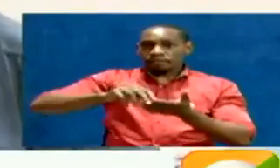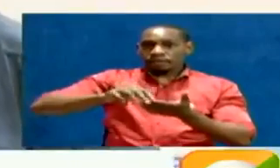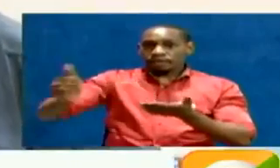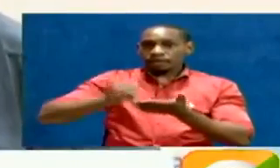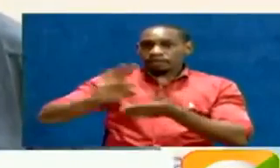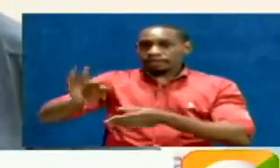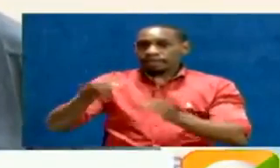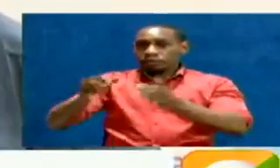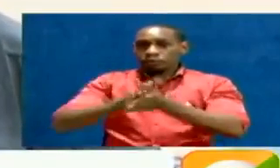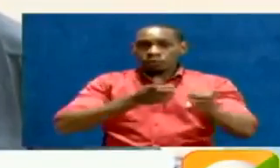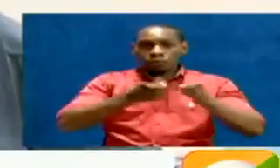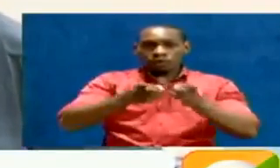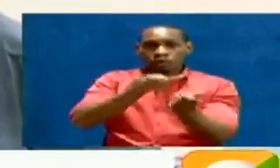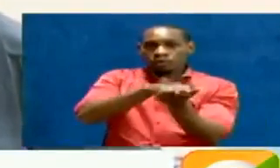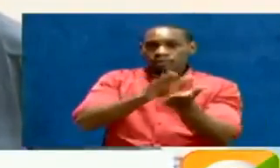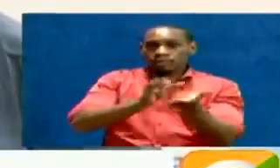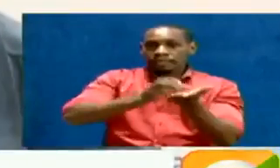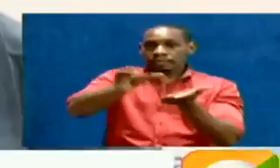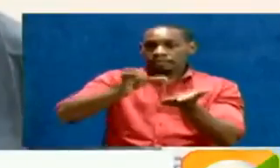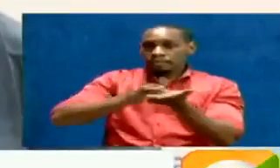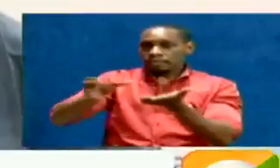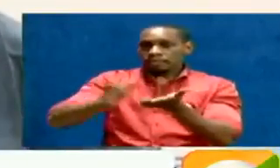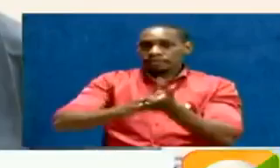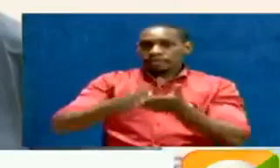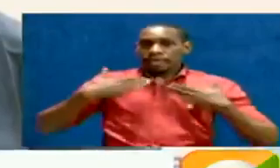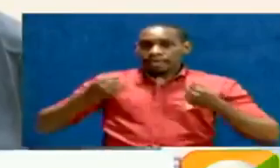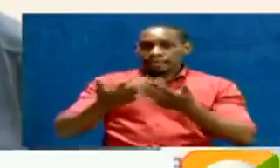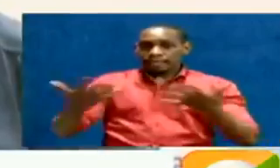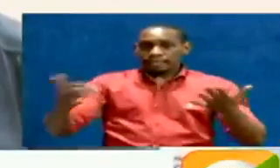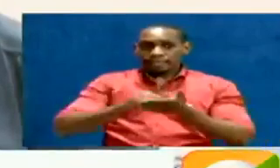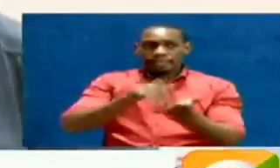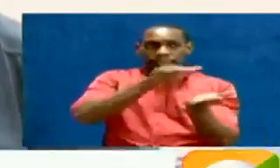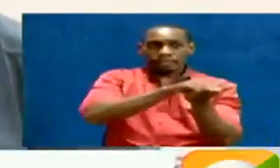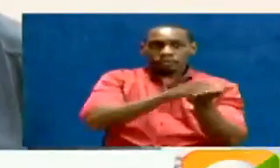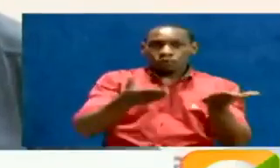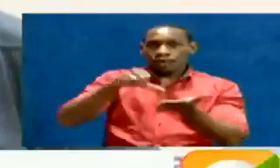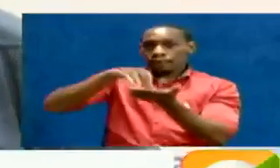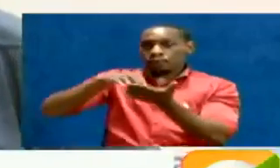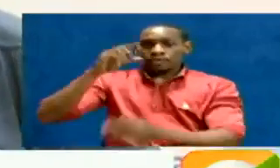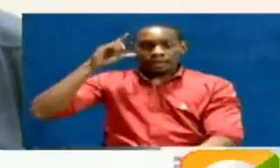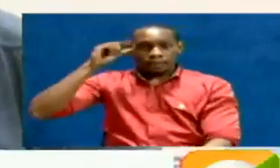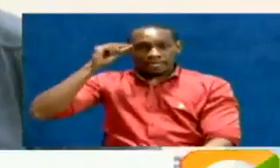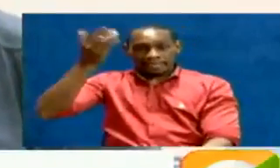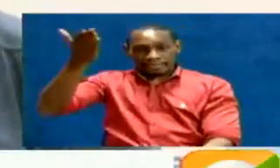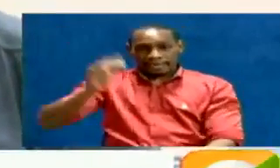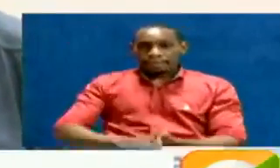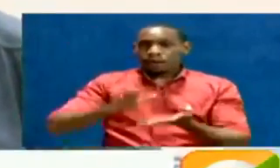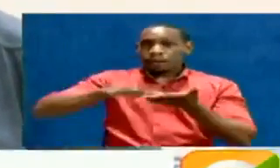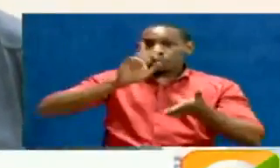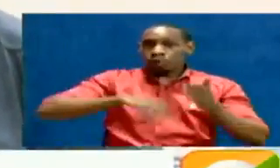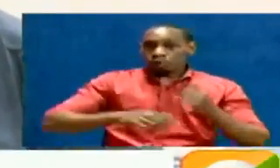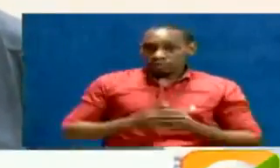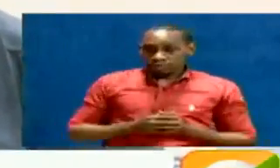agent to handle the warehousing and distribution of the health commodities that are stuck at the port of Mombasa.